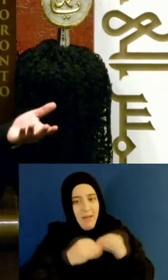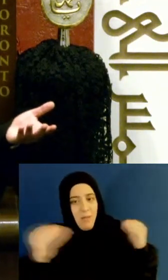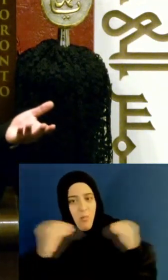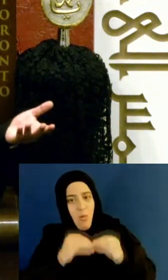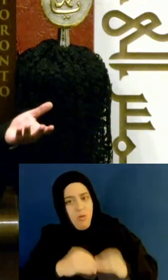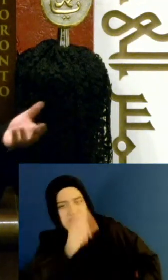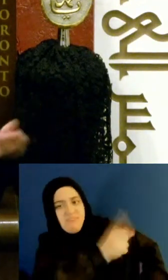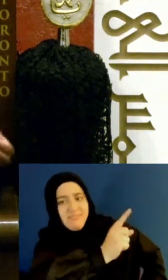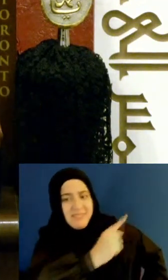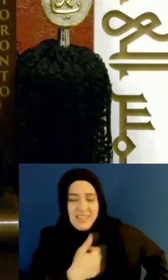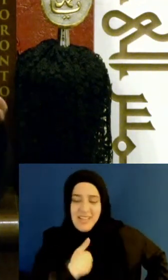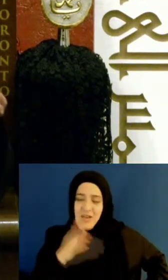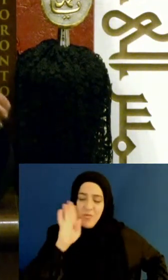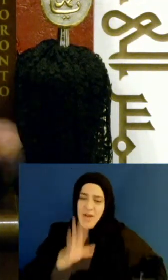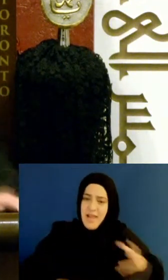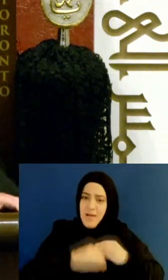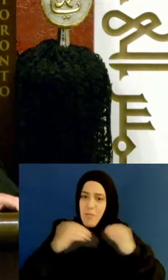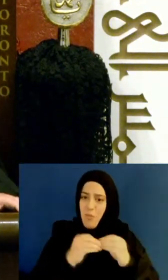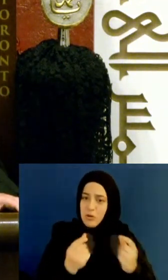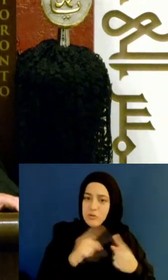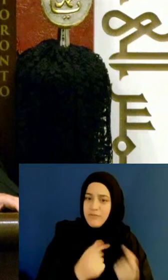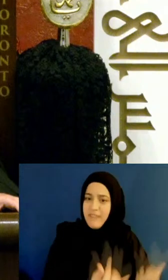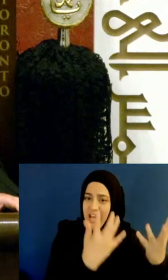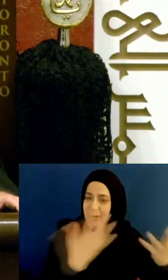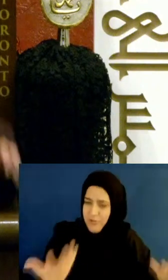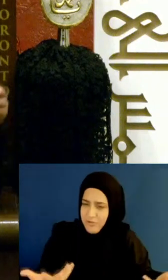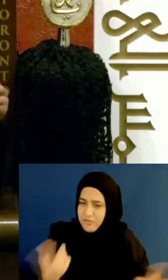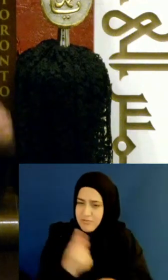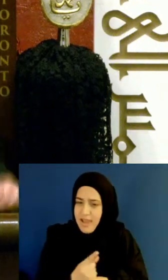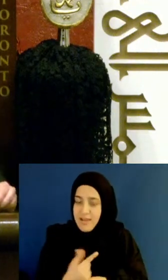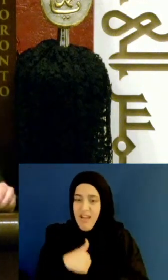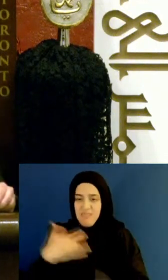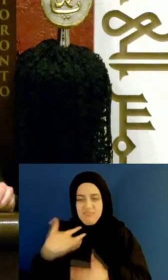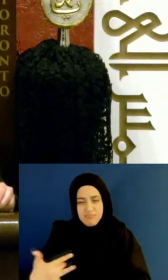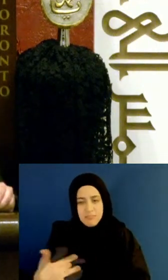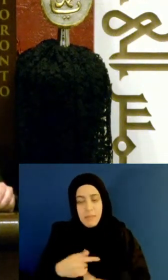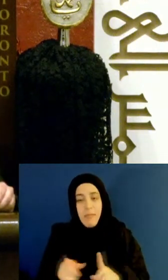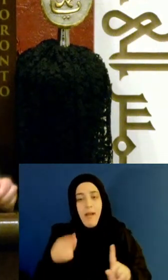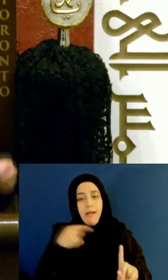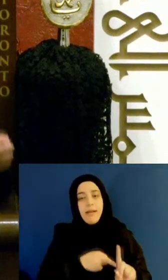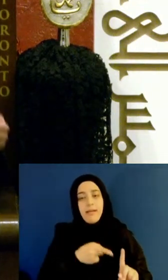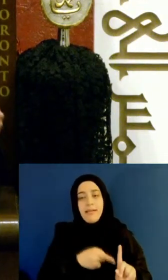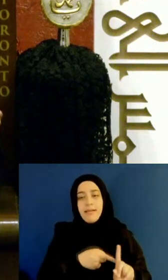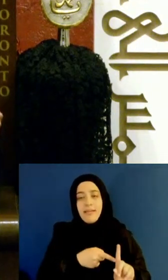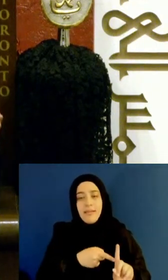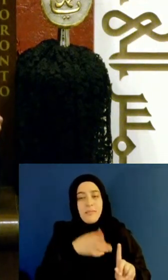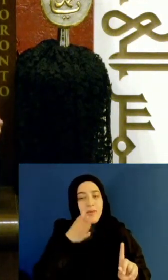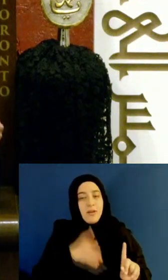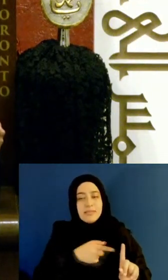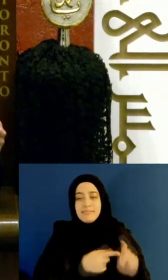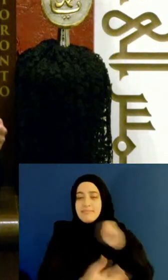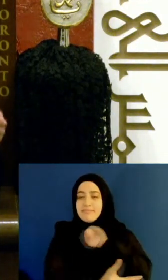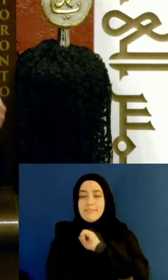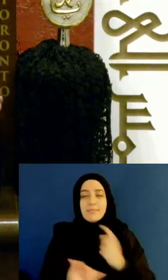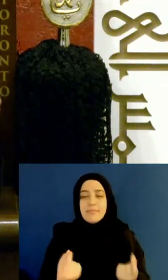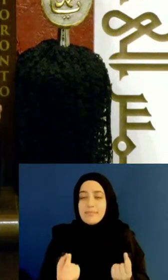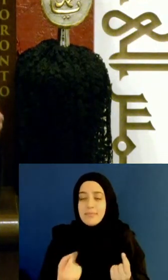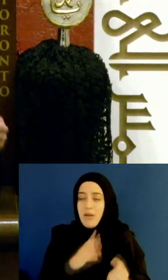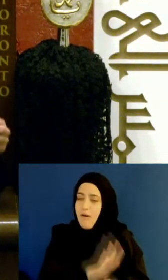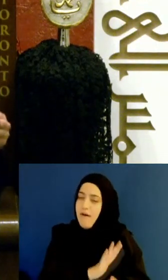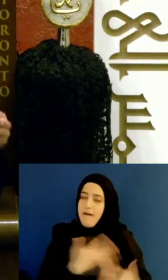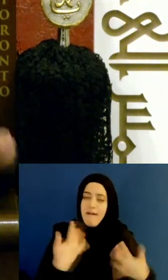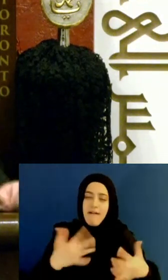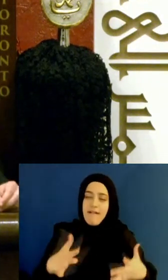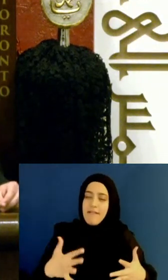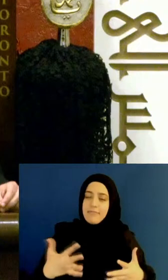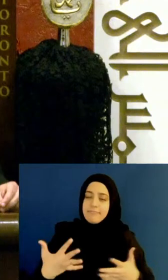Seated there. You know what this feeling is? This is a person who has reached a level of itmi'nan and